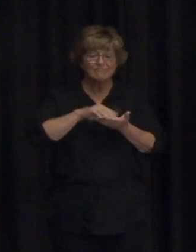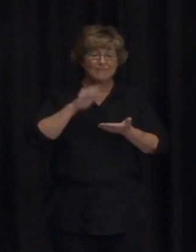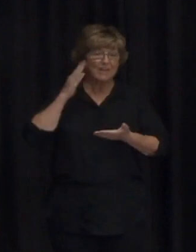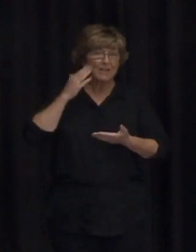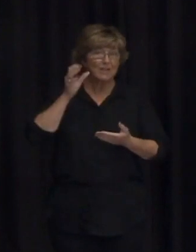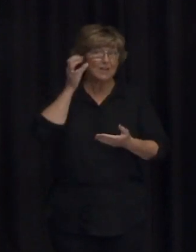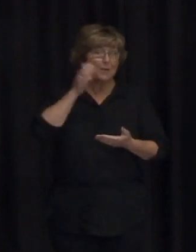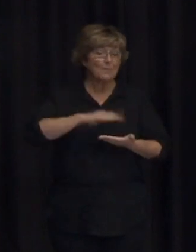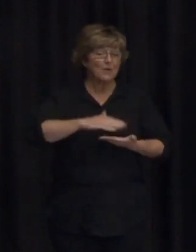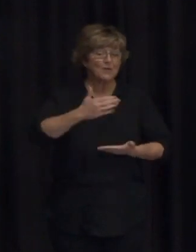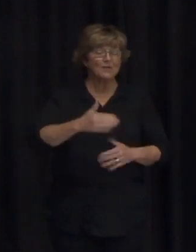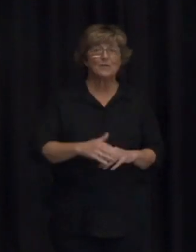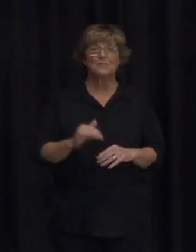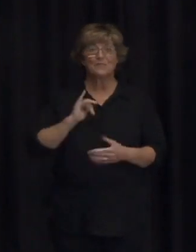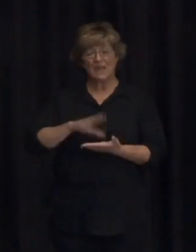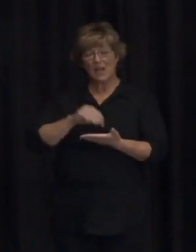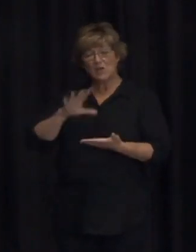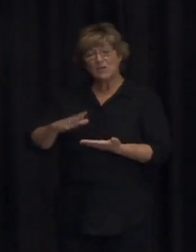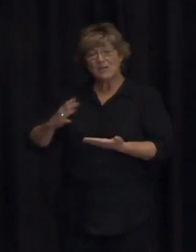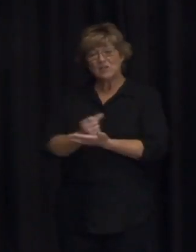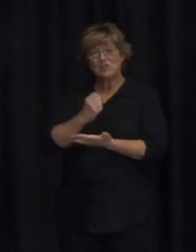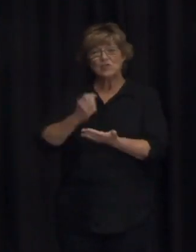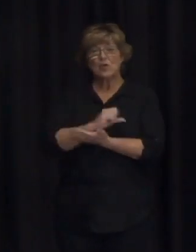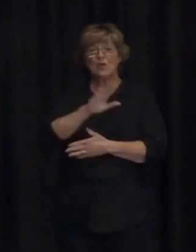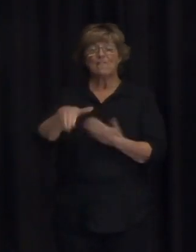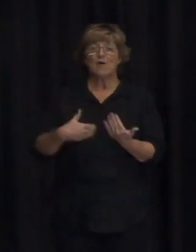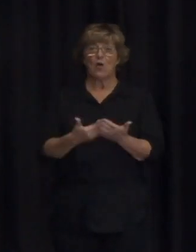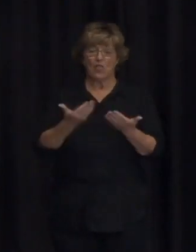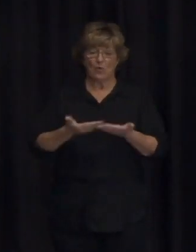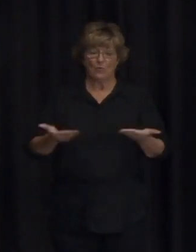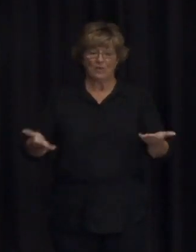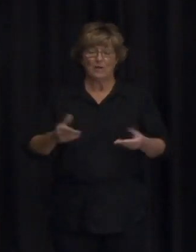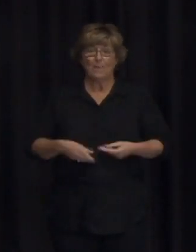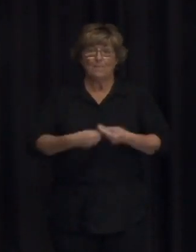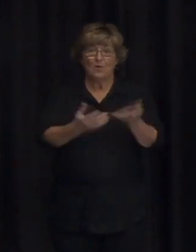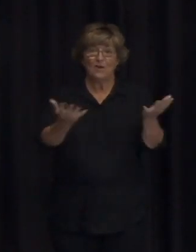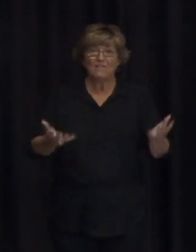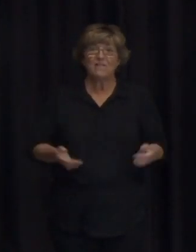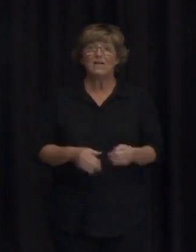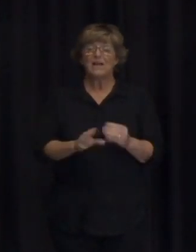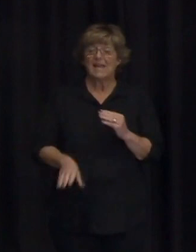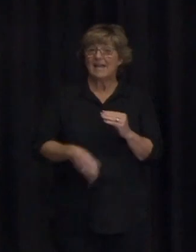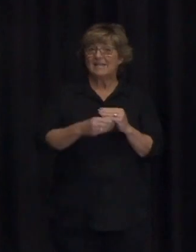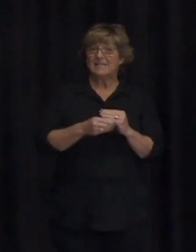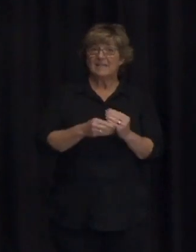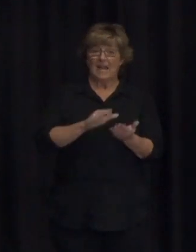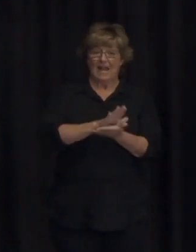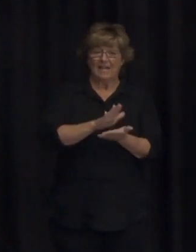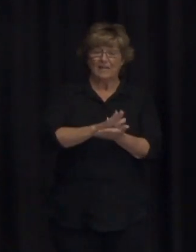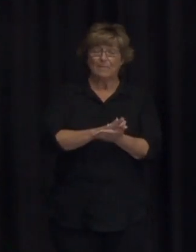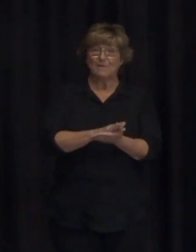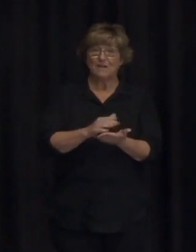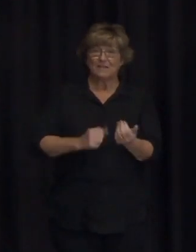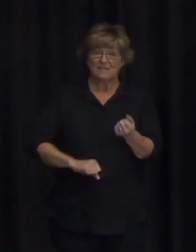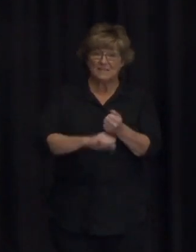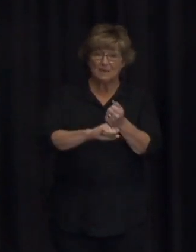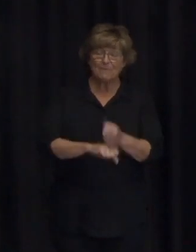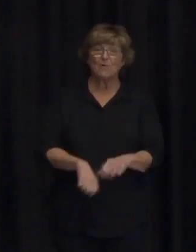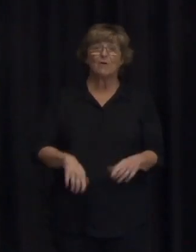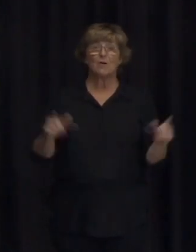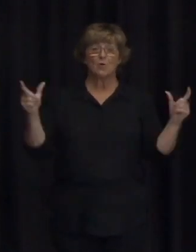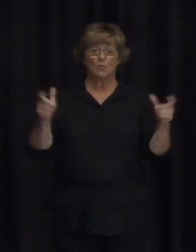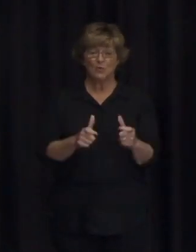that this funding, our students deserve all the resources we can provide them, providing additional academic support, reducing class